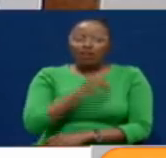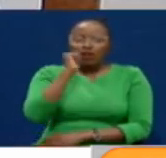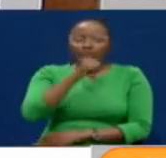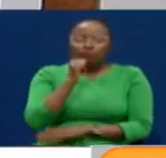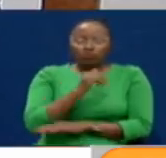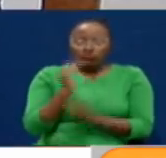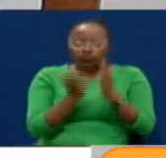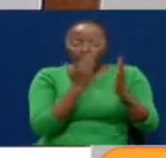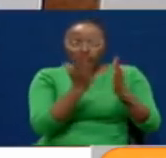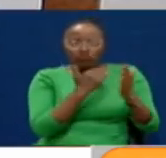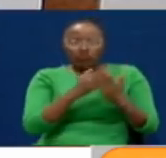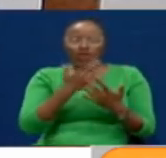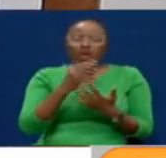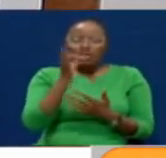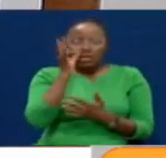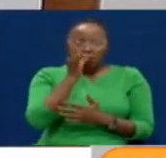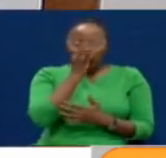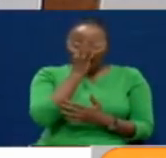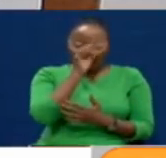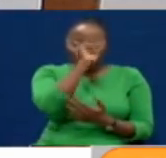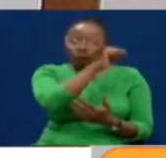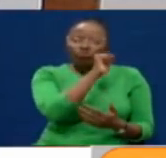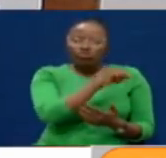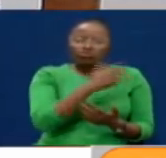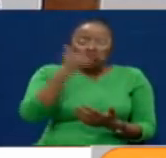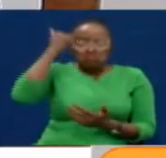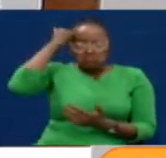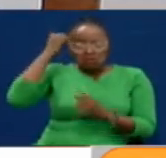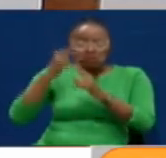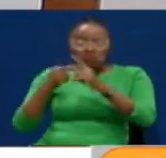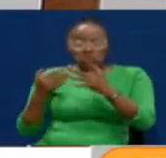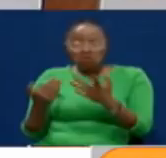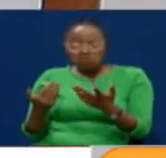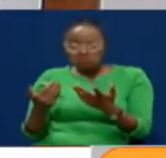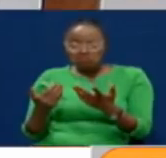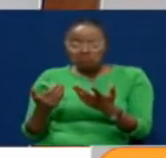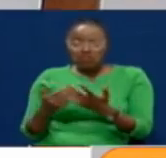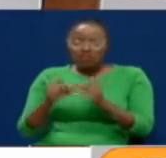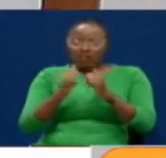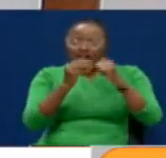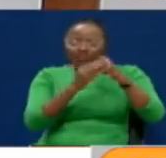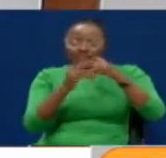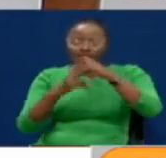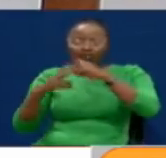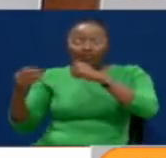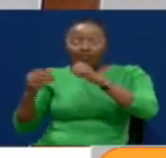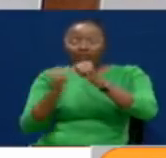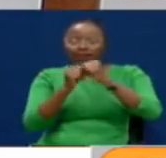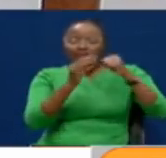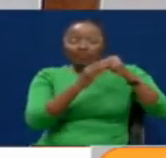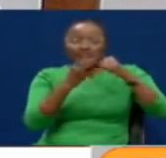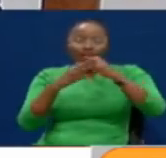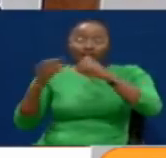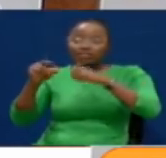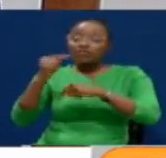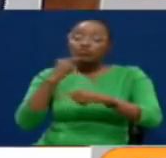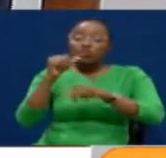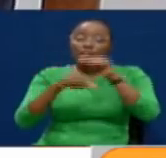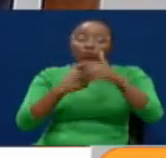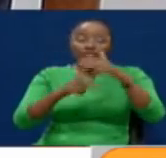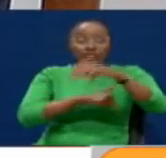to even Kibaki and refer to the 70s and 80s and all that. Yes. What are they referring to?